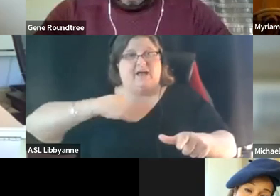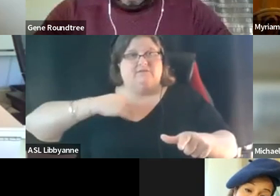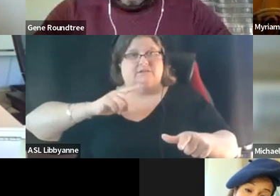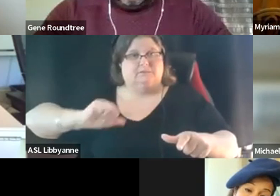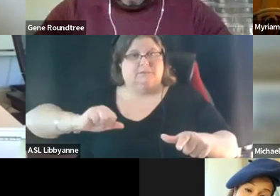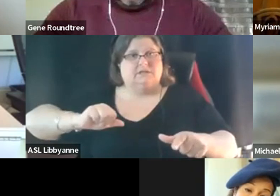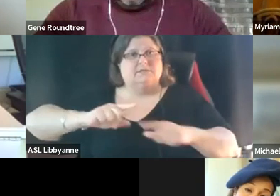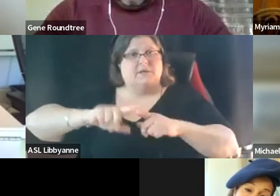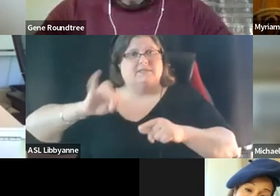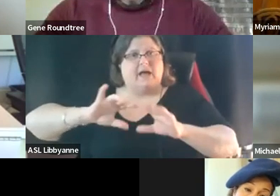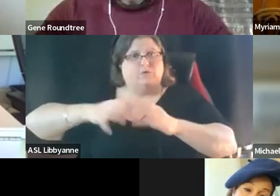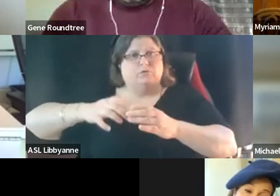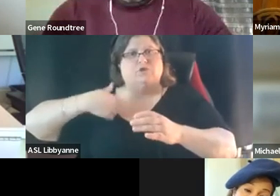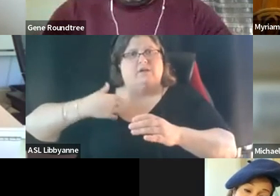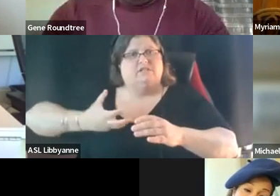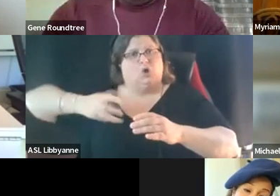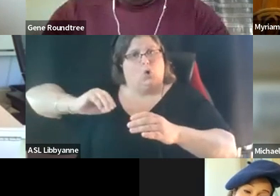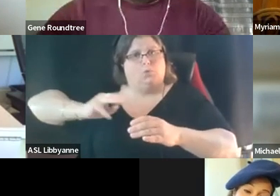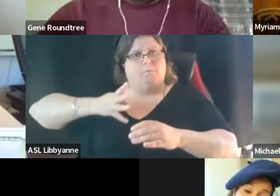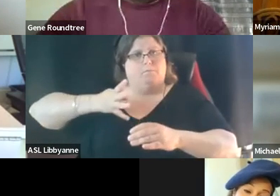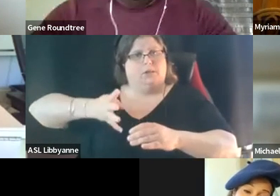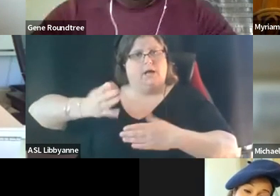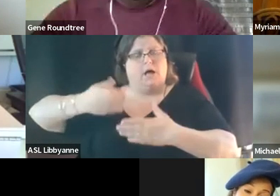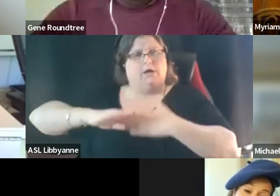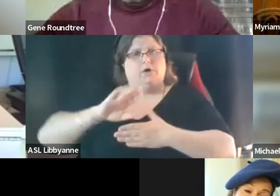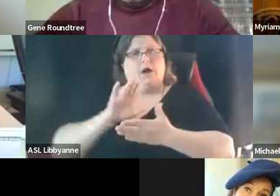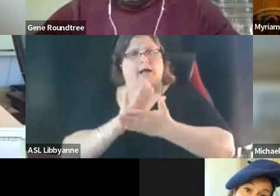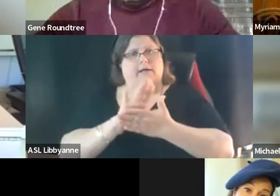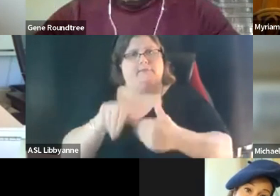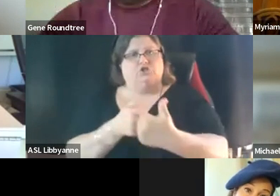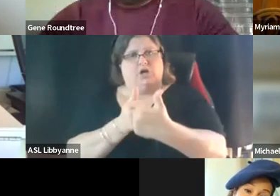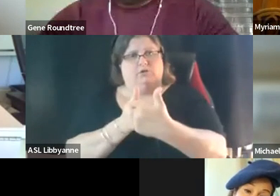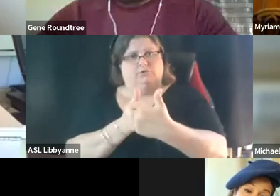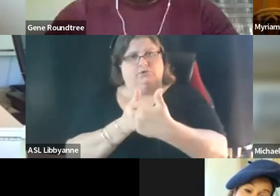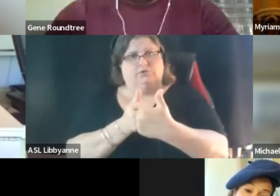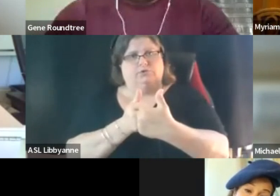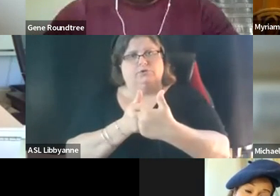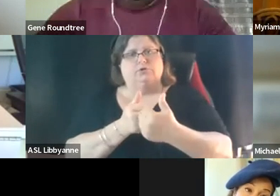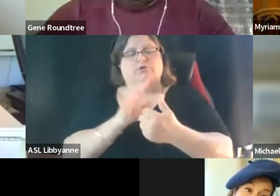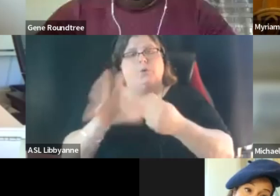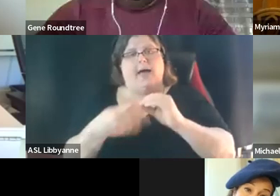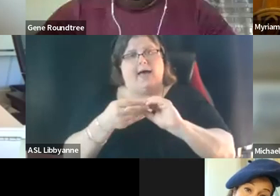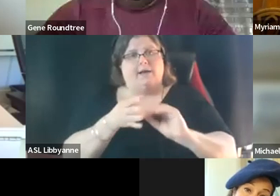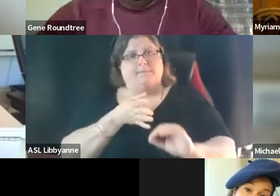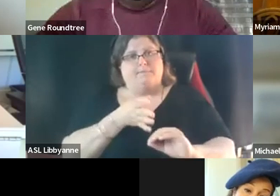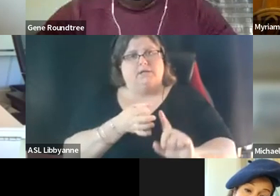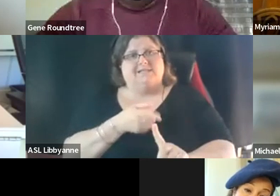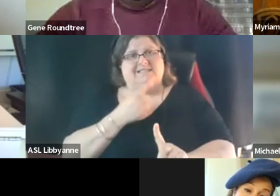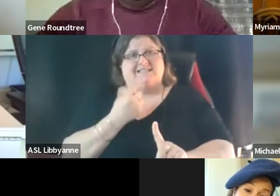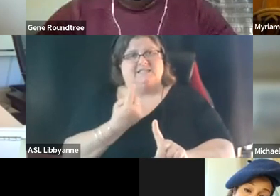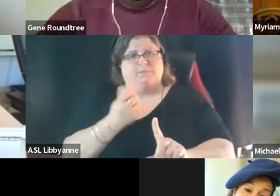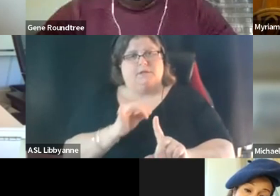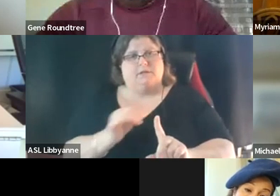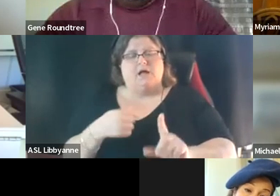receive its own highlighted bullet under the listing of academic challenges. add a bullet that would read something like,